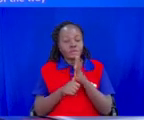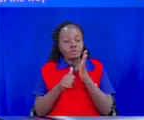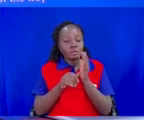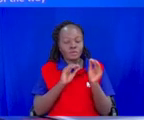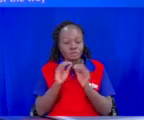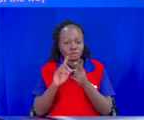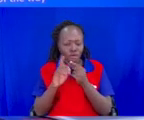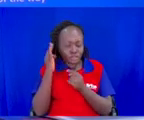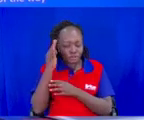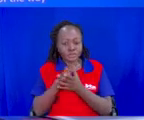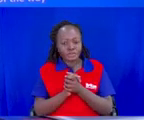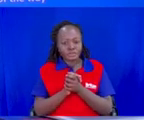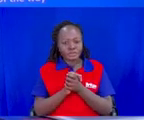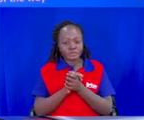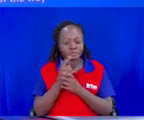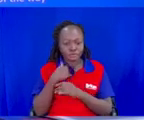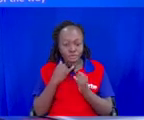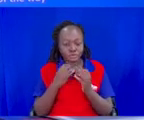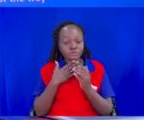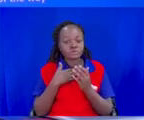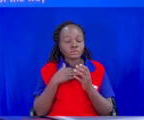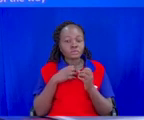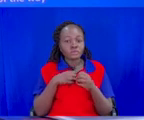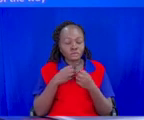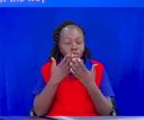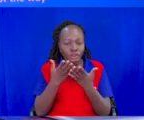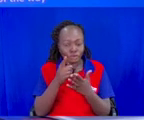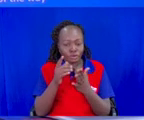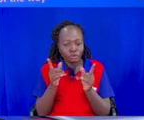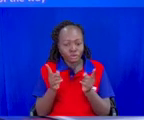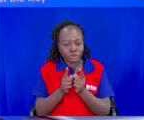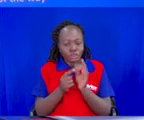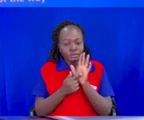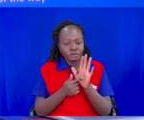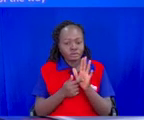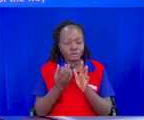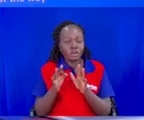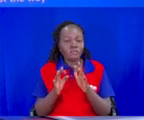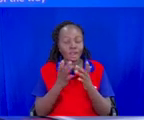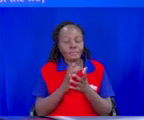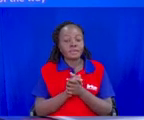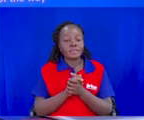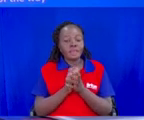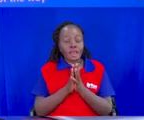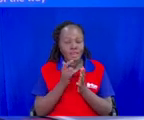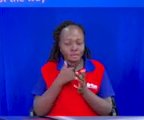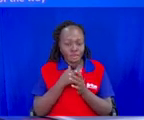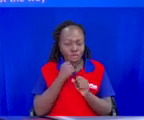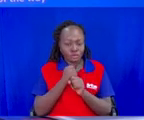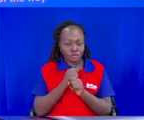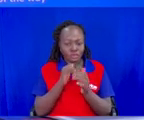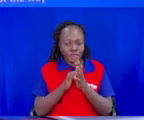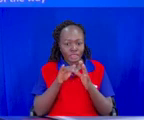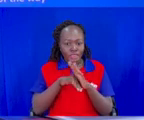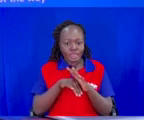future. I now want to proceed to give you a brief presentation on the company. And I'll do that, ladies and gentlemen, within the